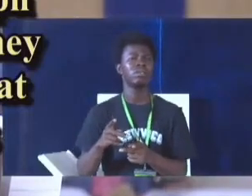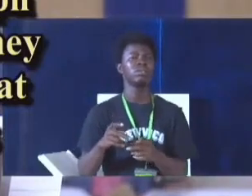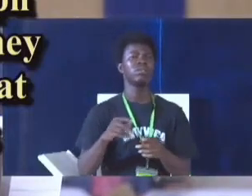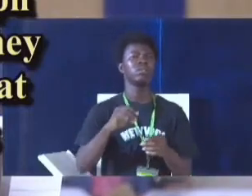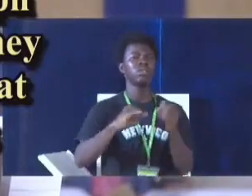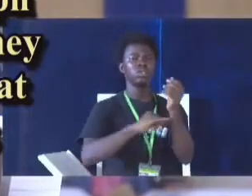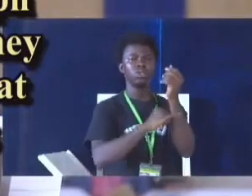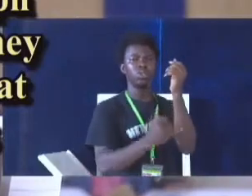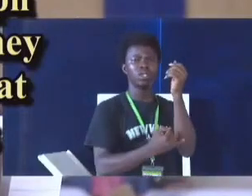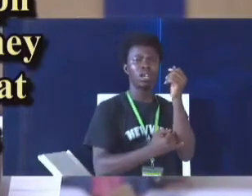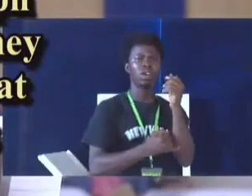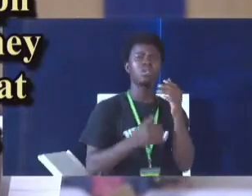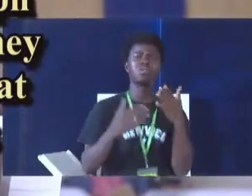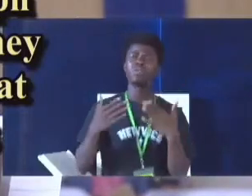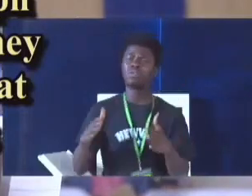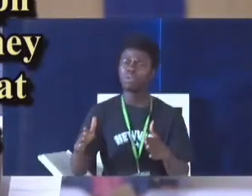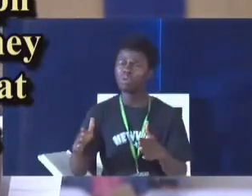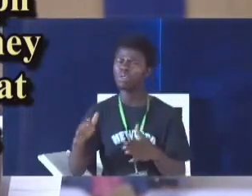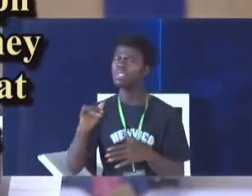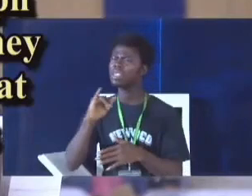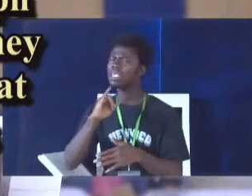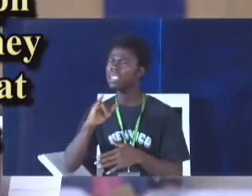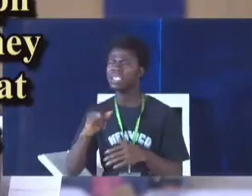Joseph lost his coat of many colors.